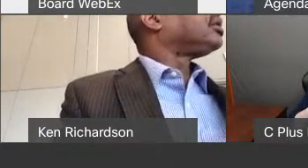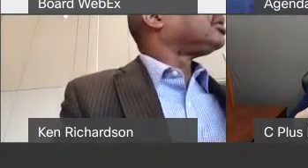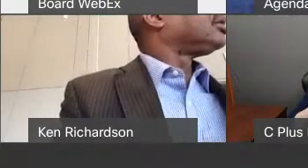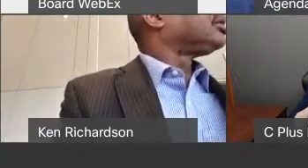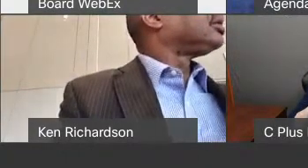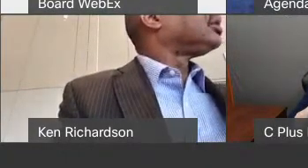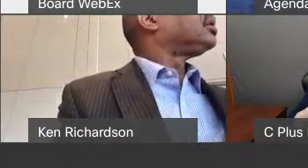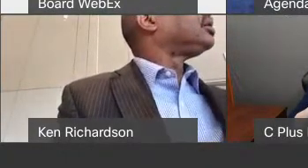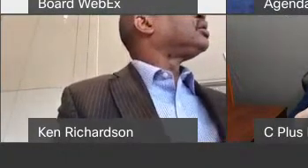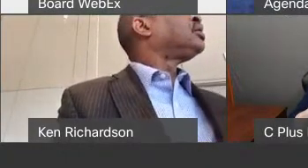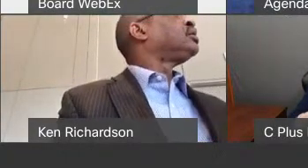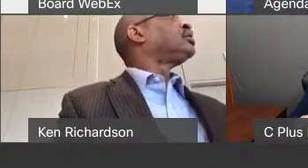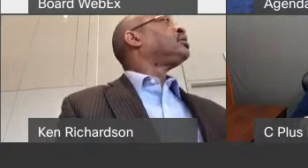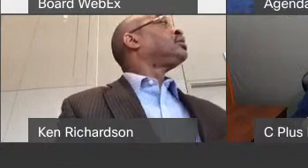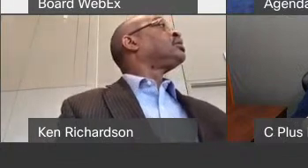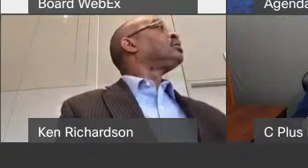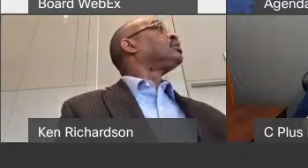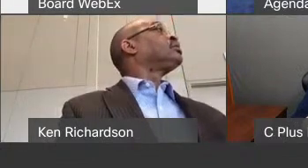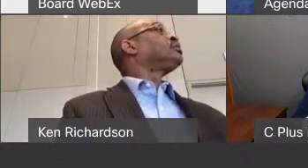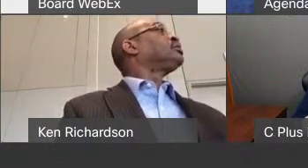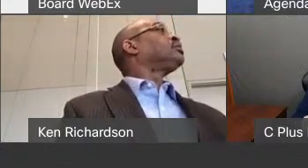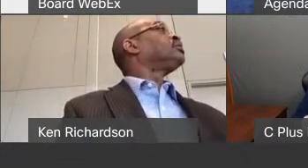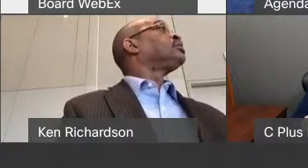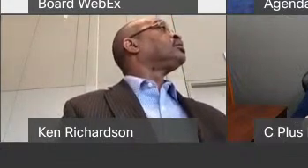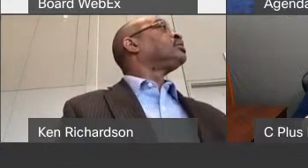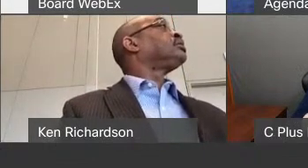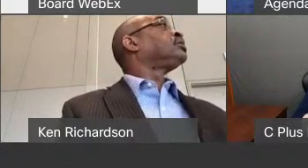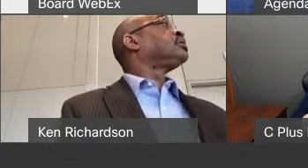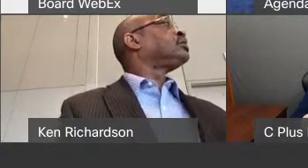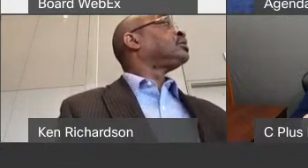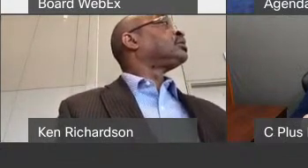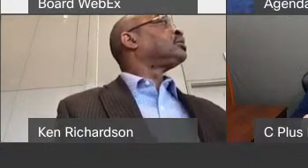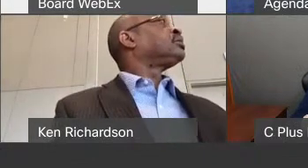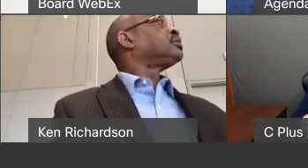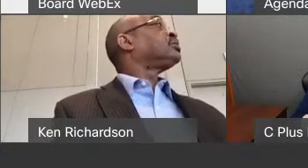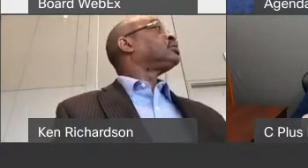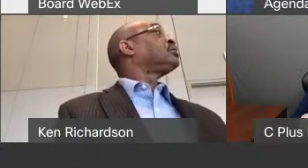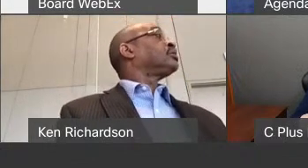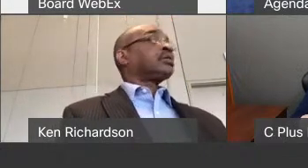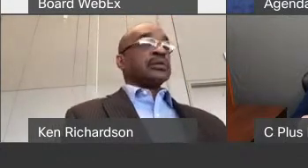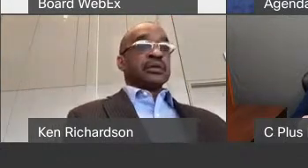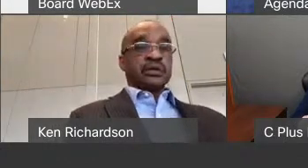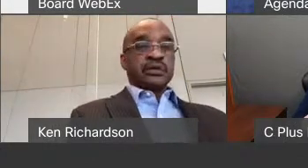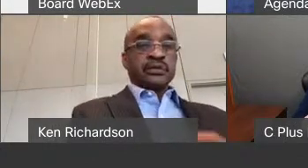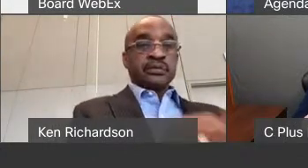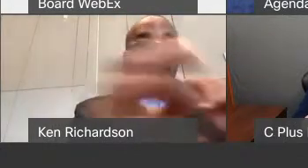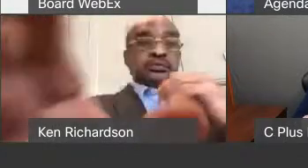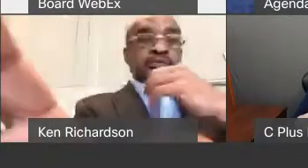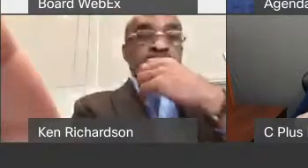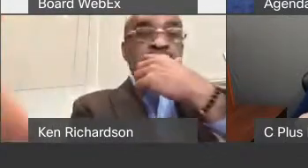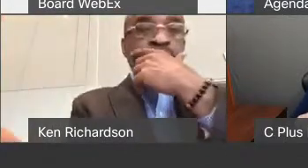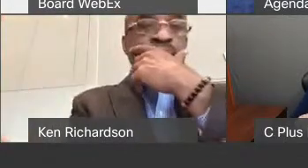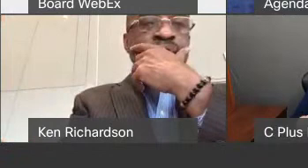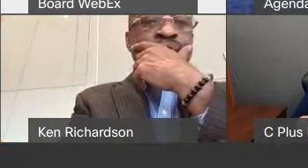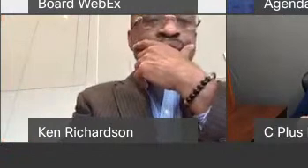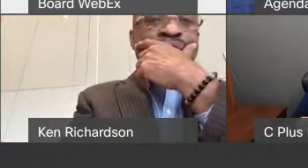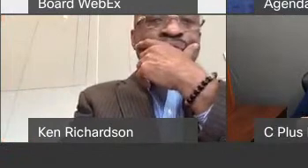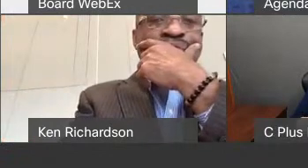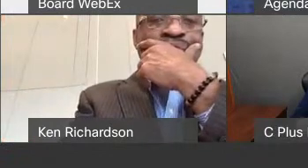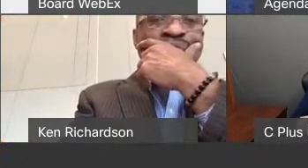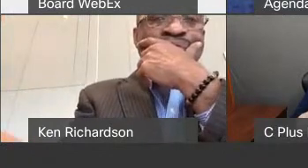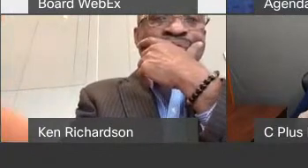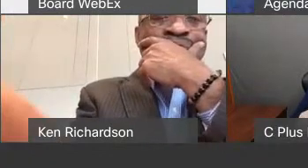Plan Act funds that are close to roughly $19 million. We received roughly $38